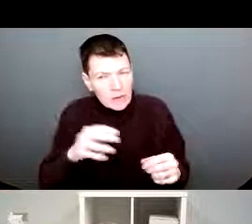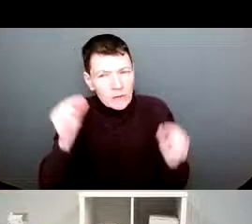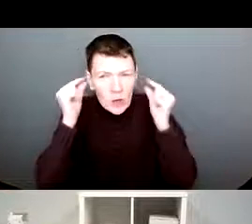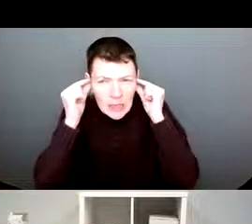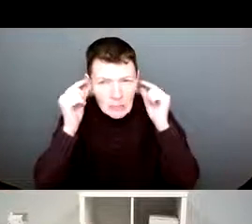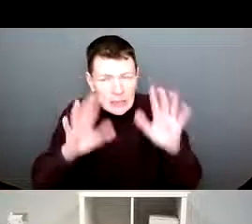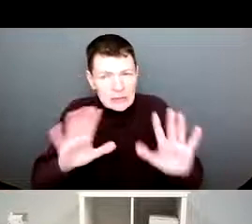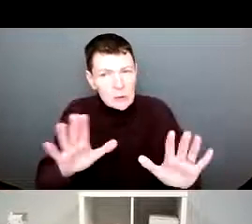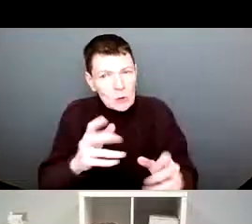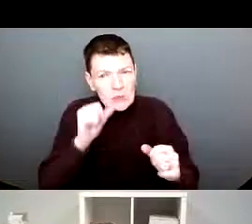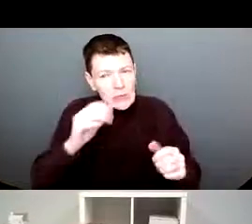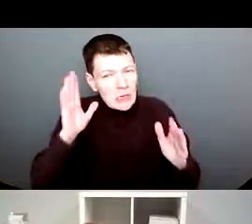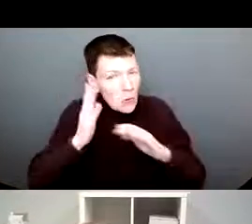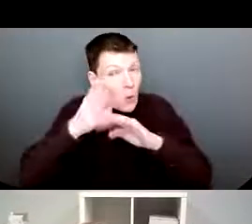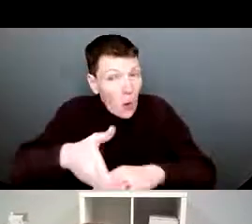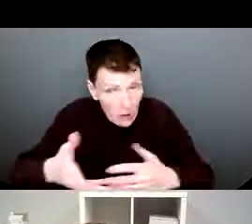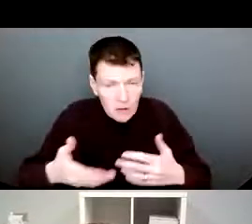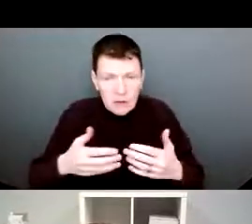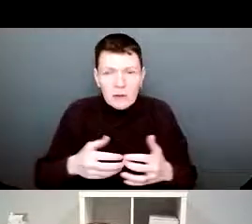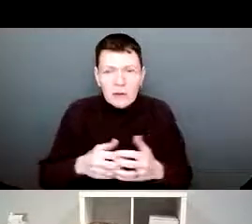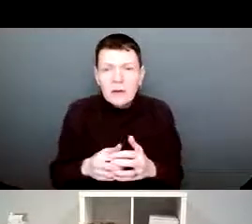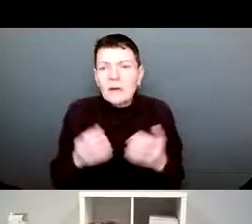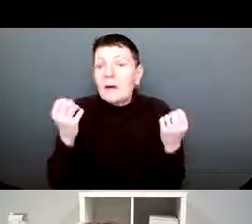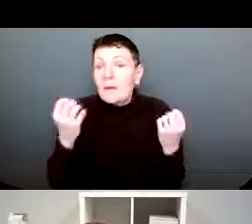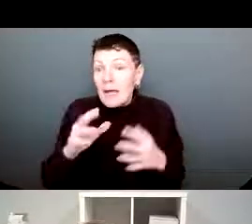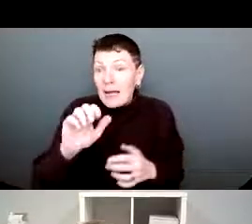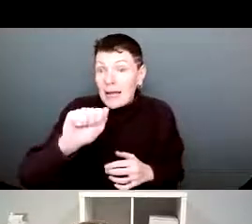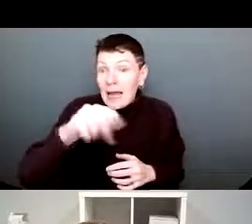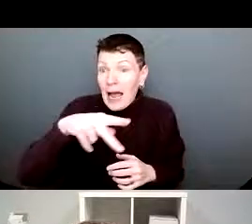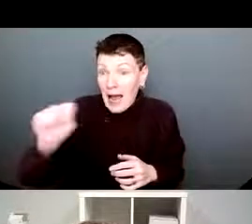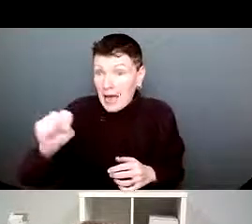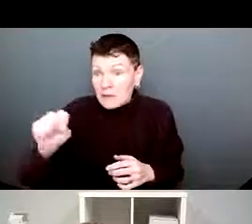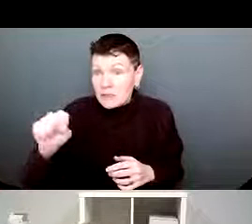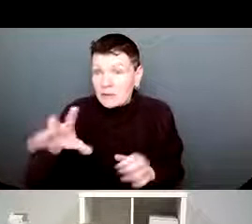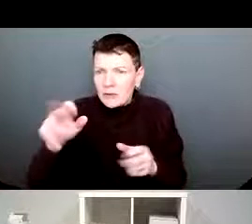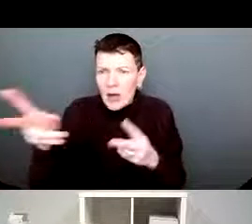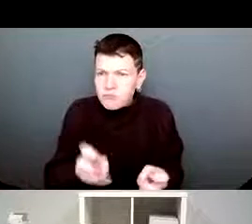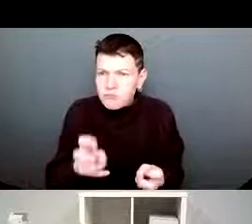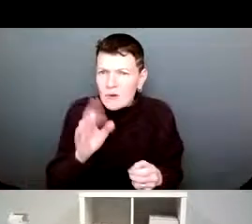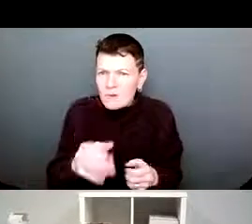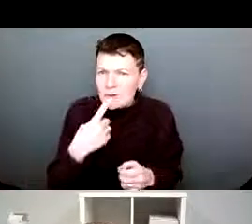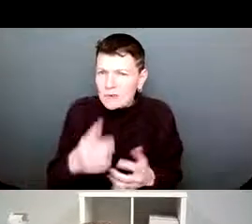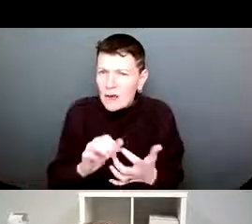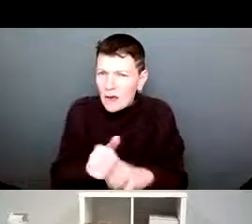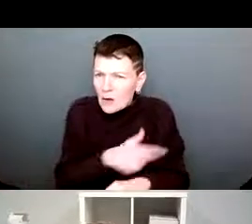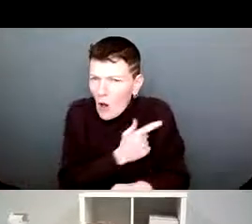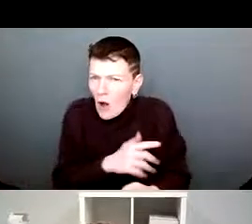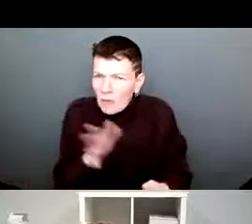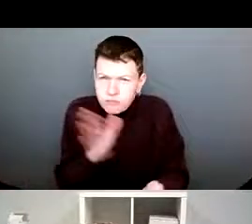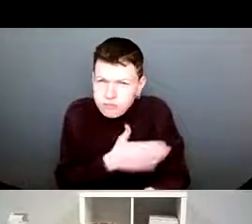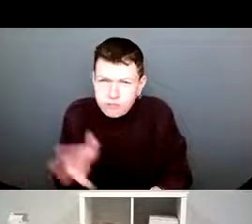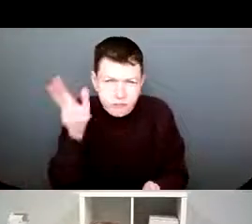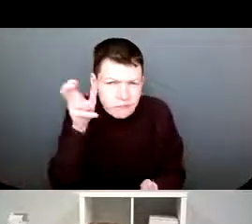going too high. A lot of apps now will give you a rough estimate of how long you've been using your iPod